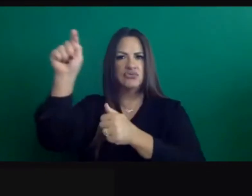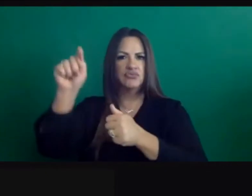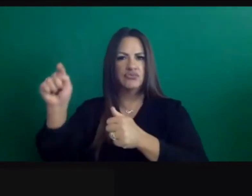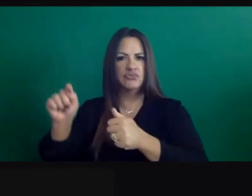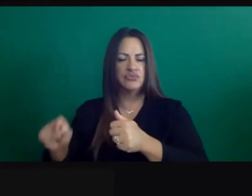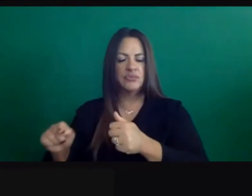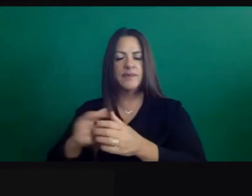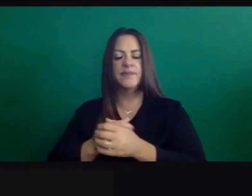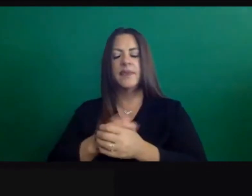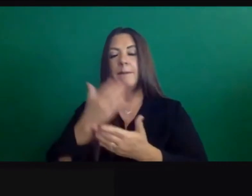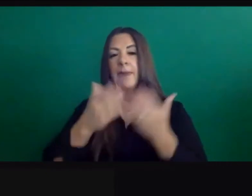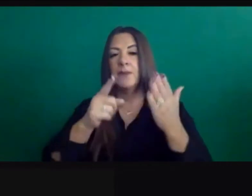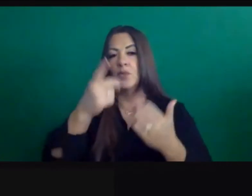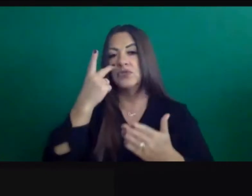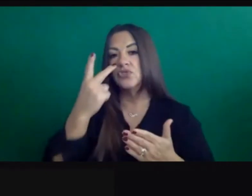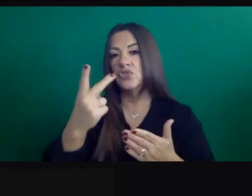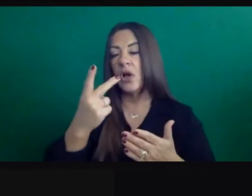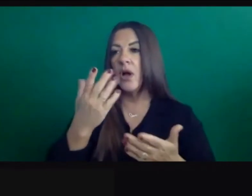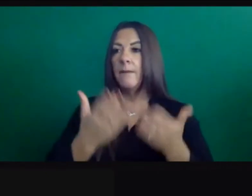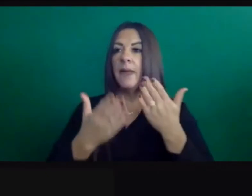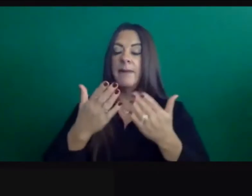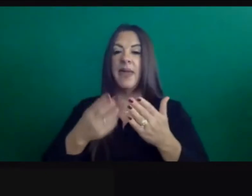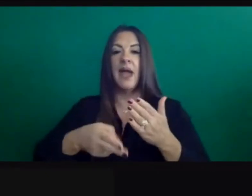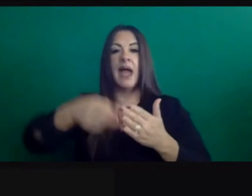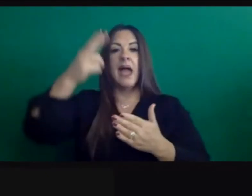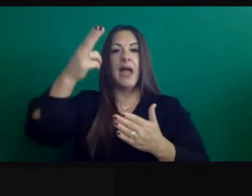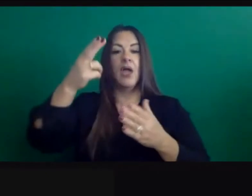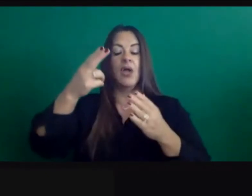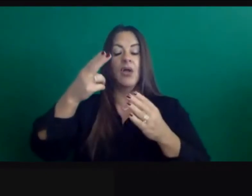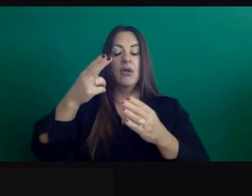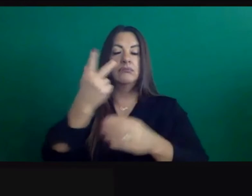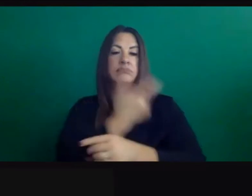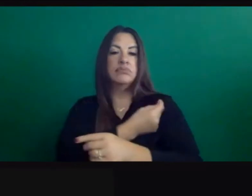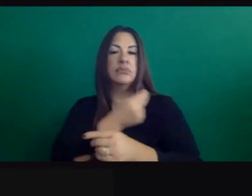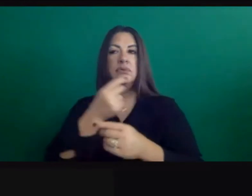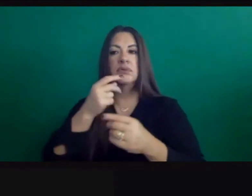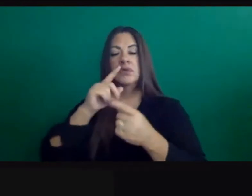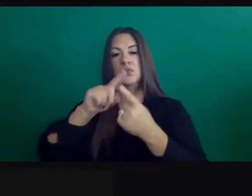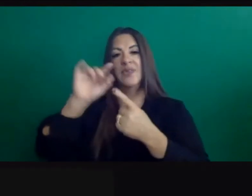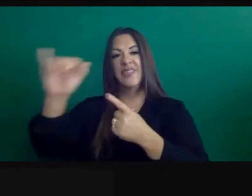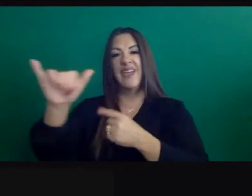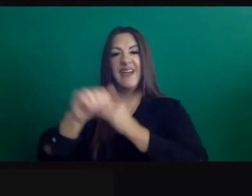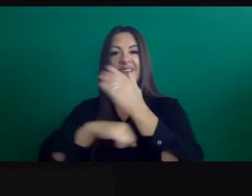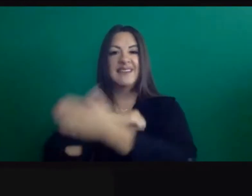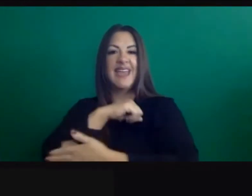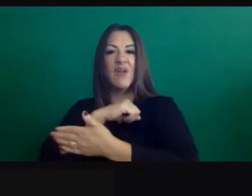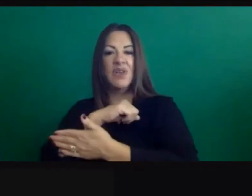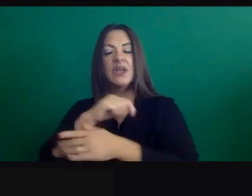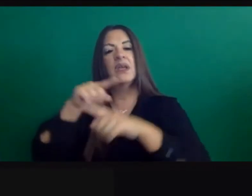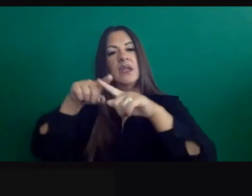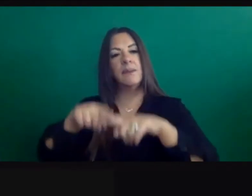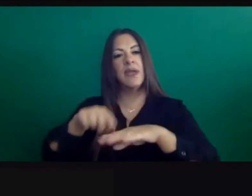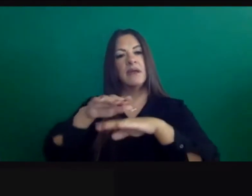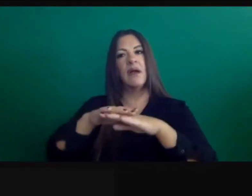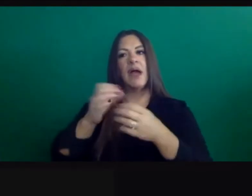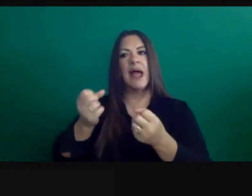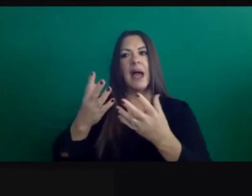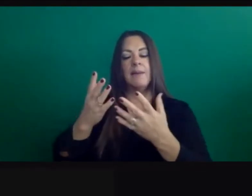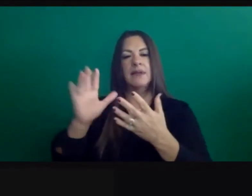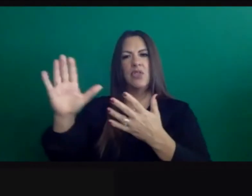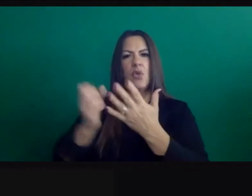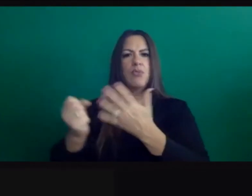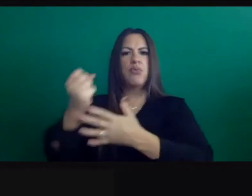you might have seen a higher proportion of doses going to that county based on that allocation